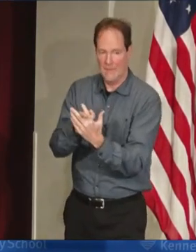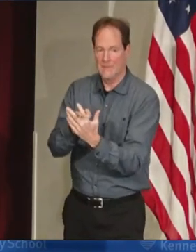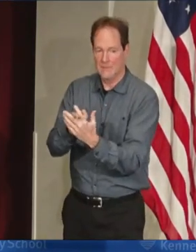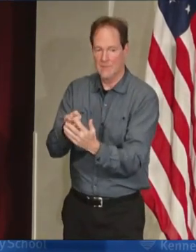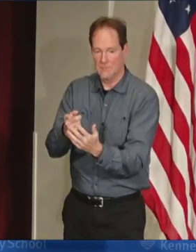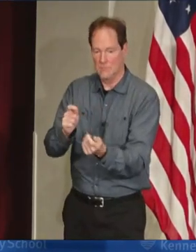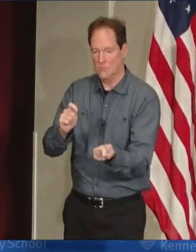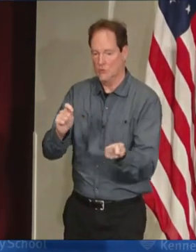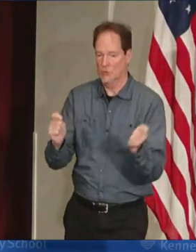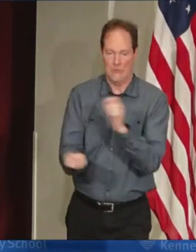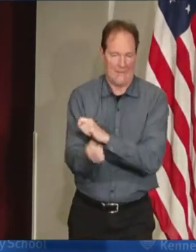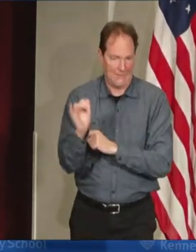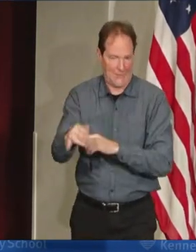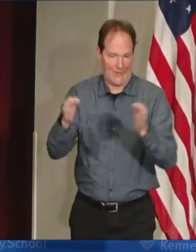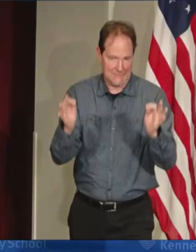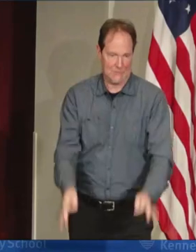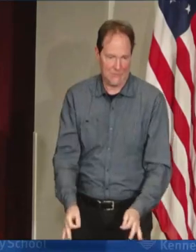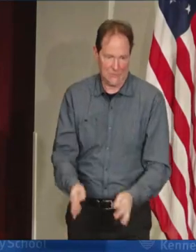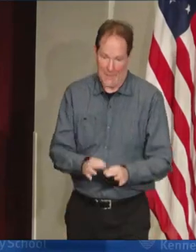difference.